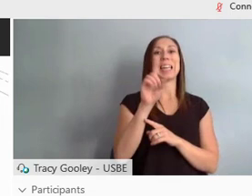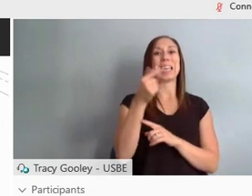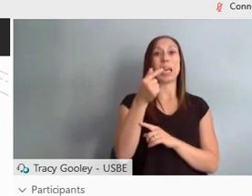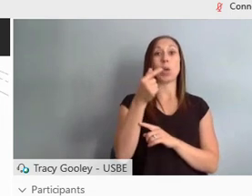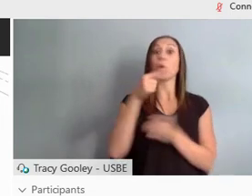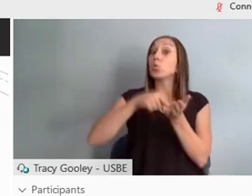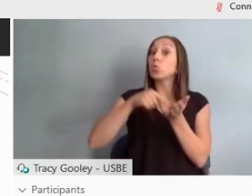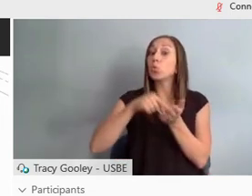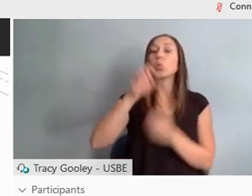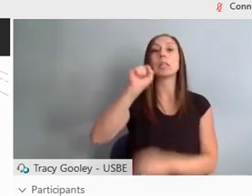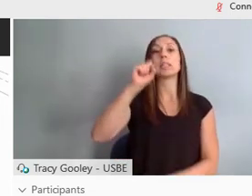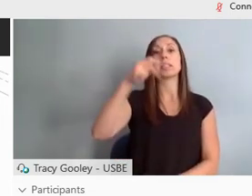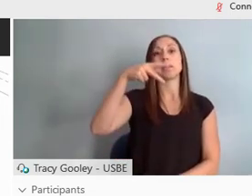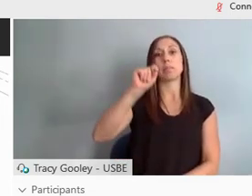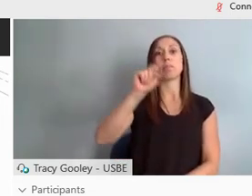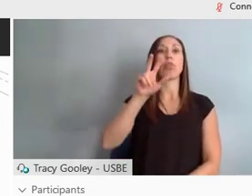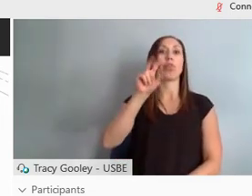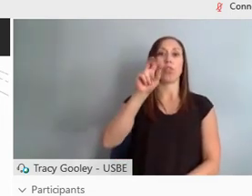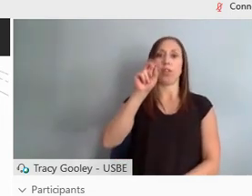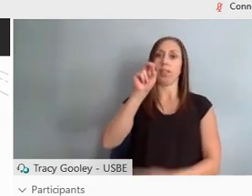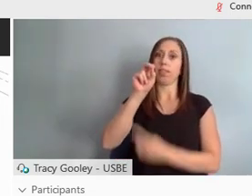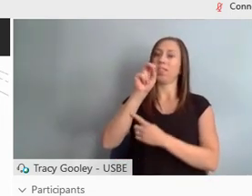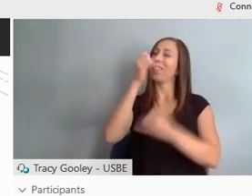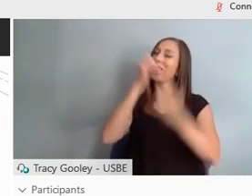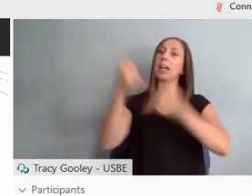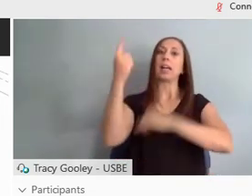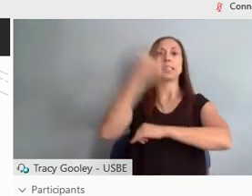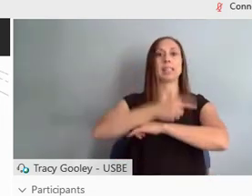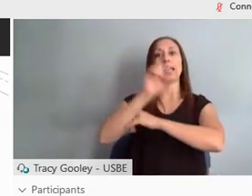September 30th is the last day that you have to enter the data.